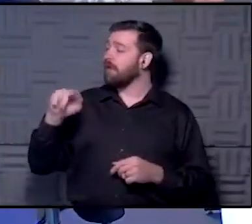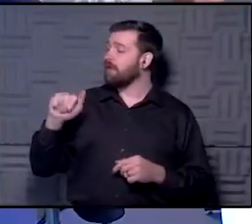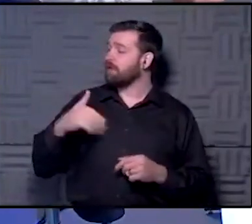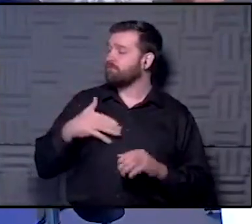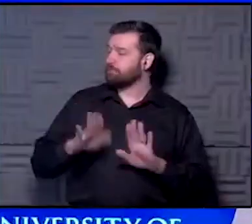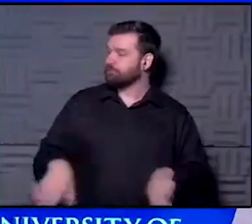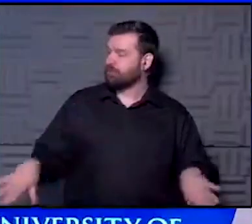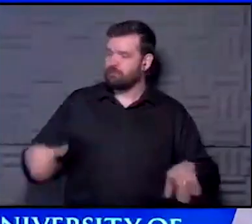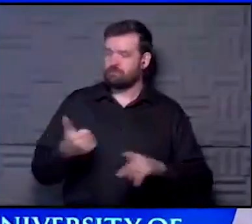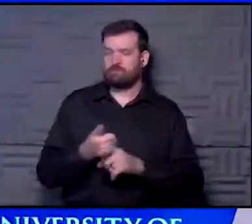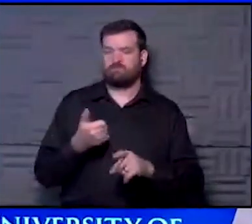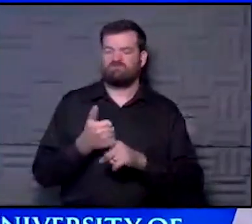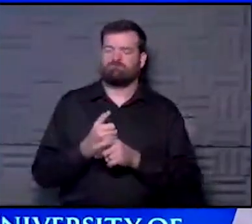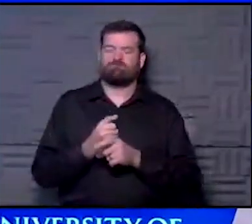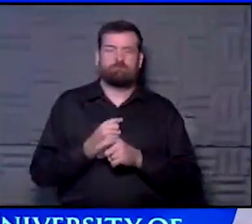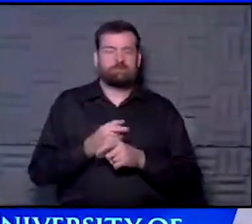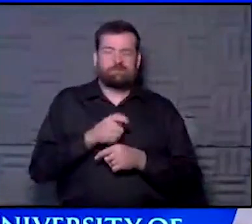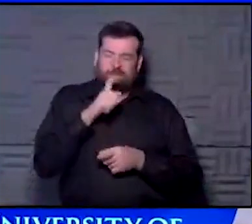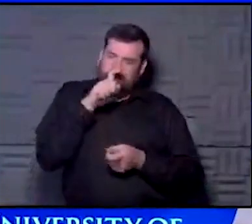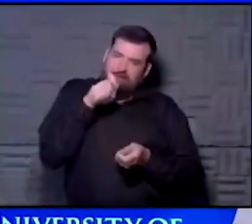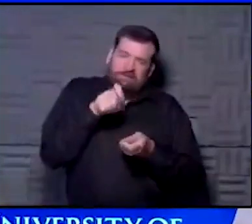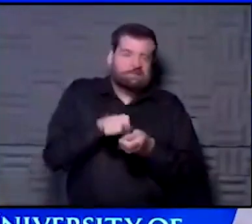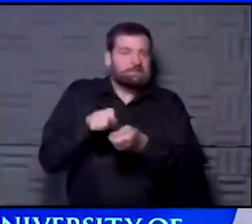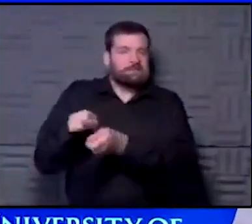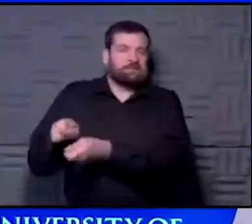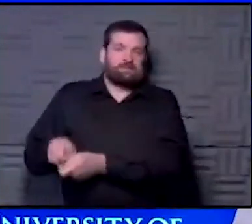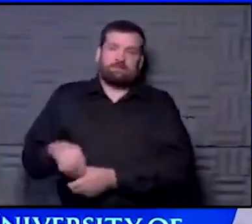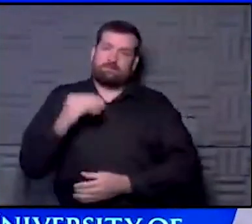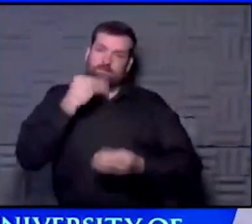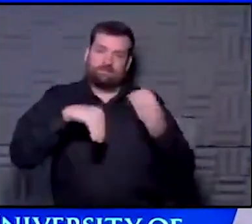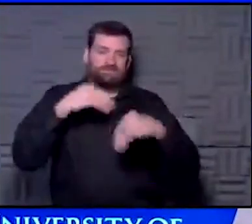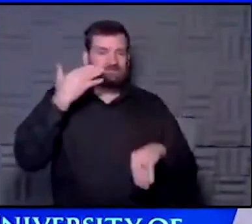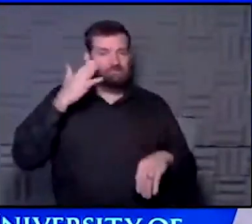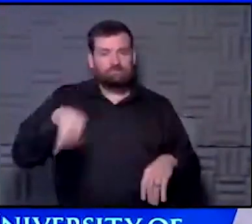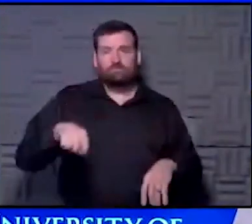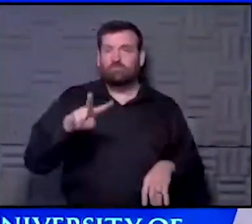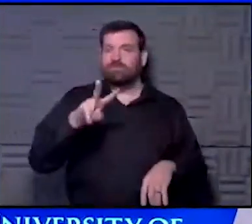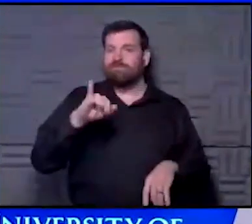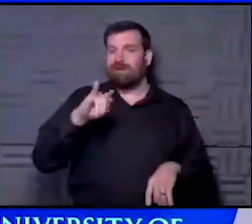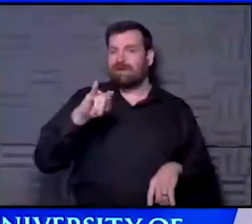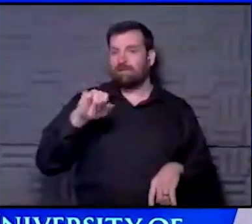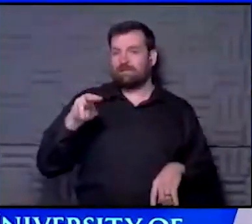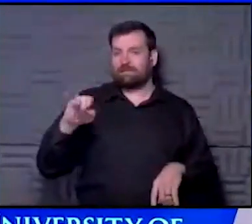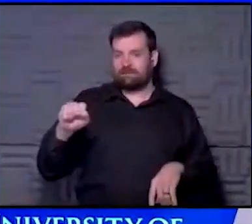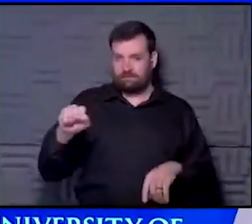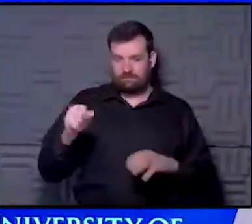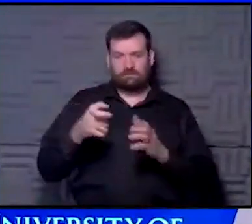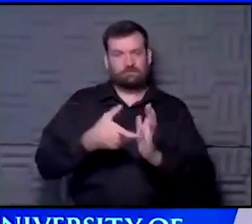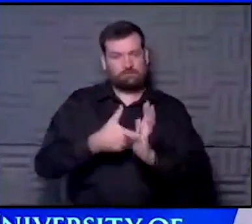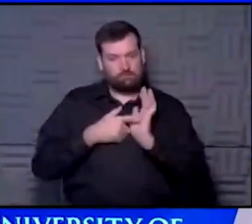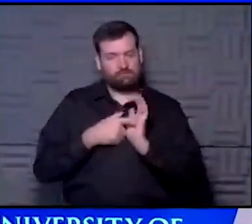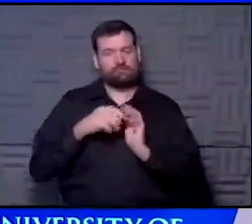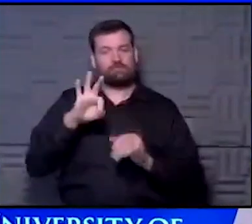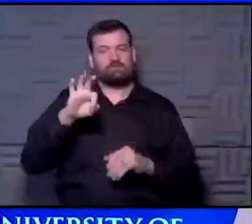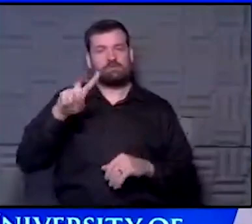child is incredibly picky eater. Kinda I have know one of those. vitamins aren't required by the FDA, but do